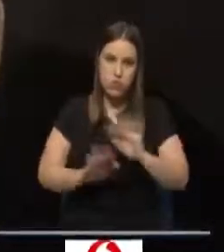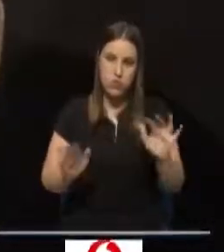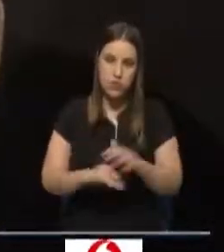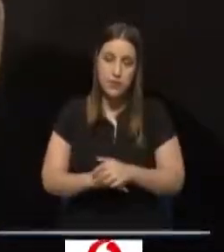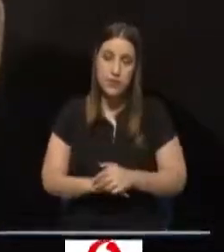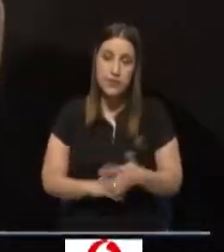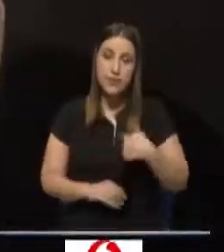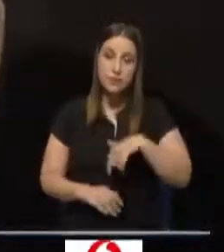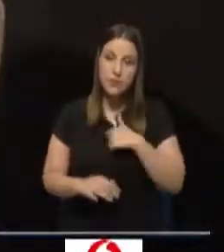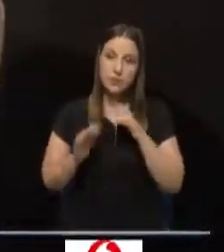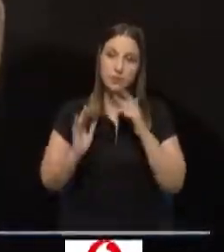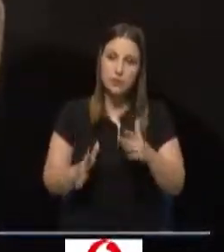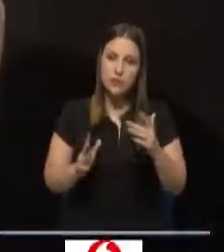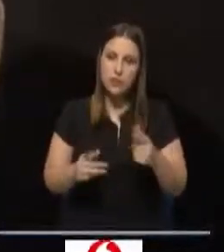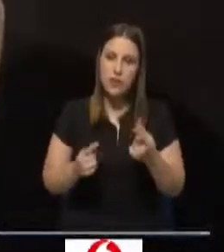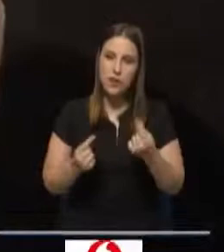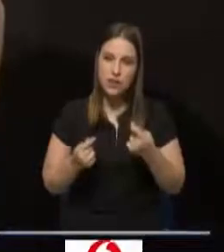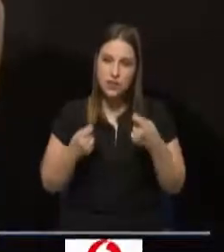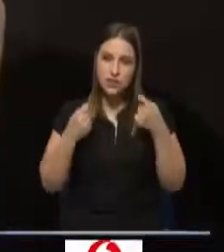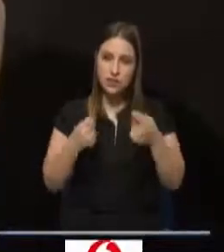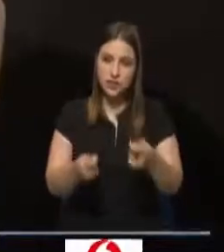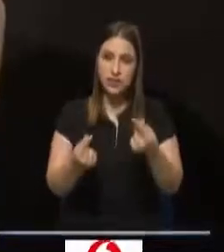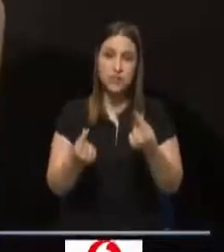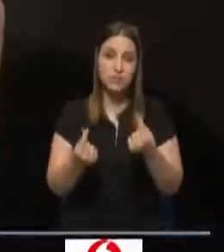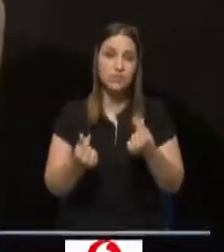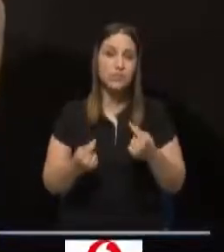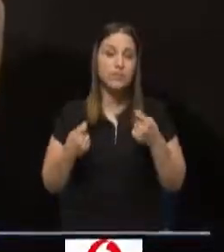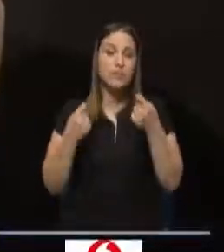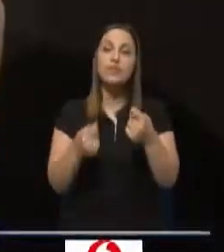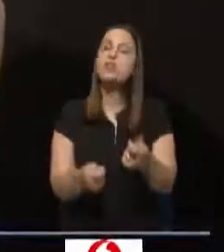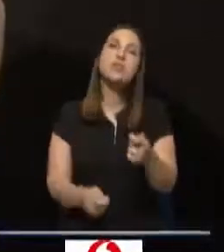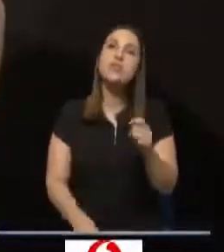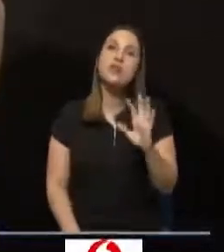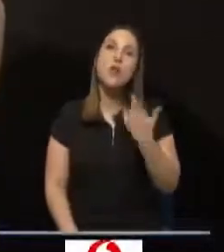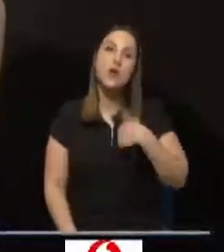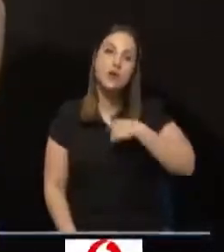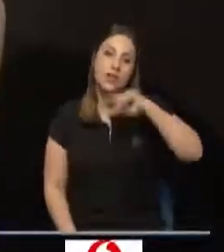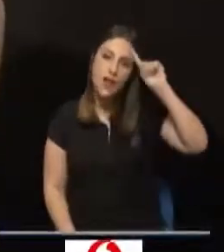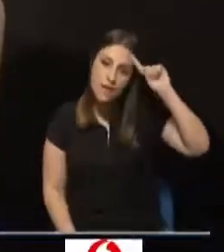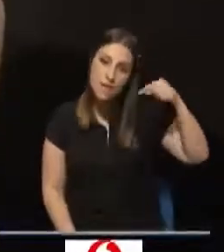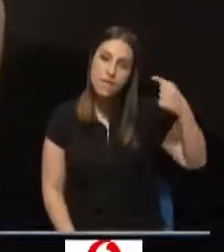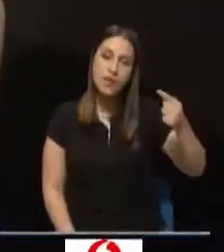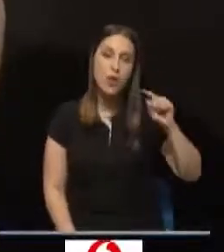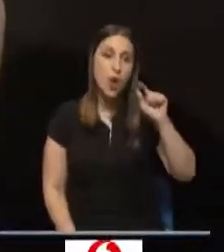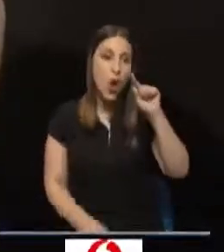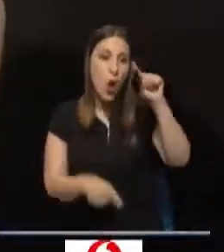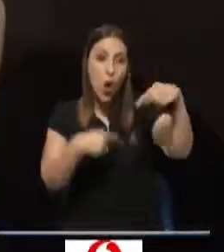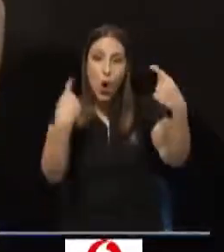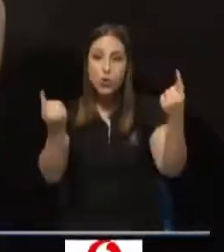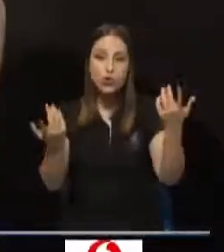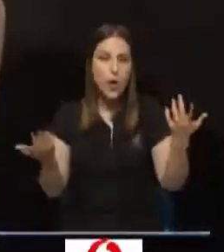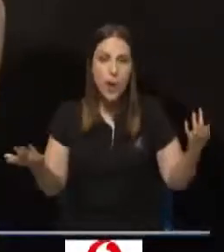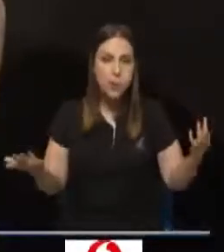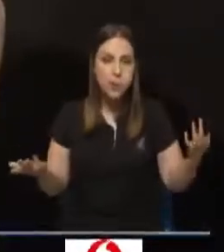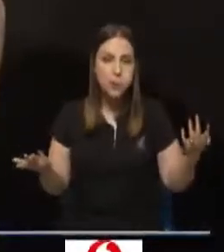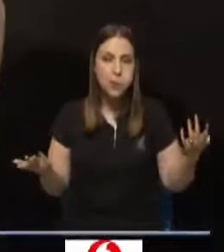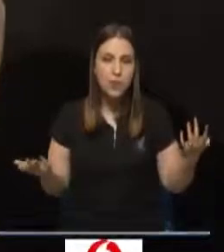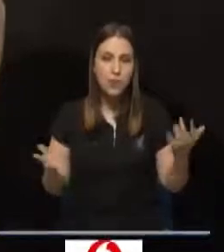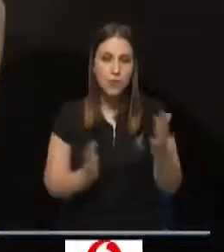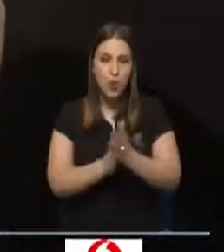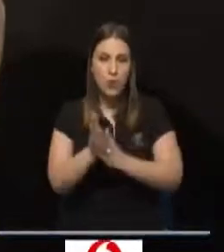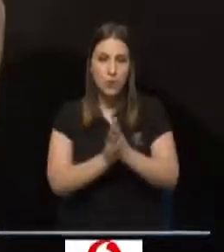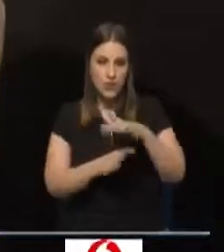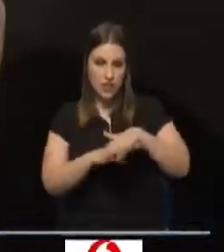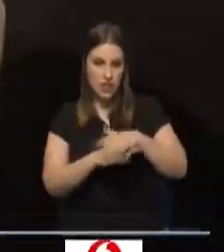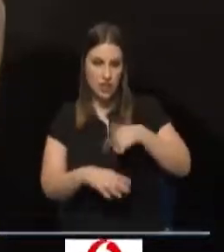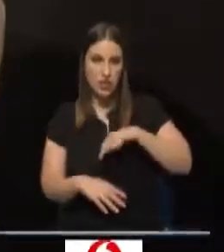21st century. So we have to invest. We're going to have to invest. As soon as we know that others, without needing to invest, we're